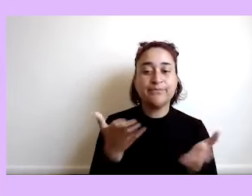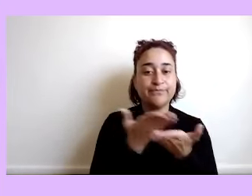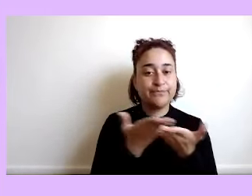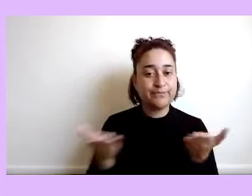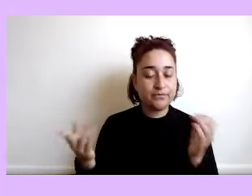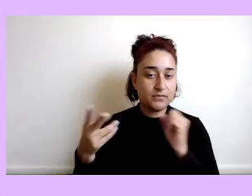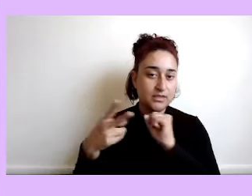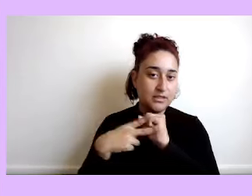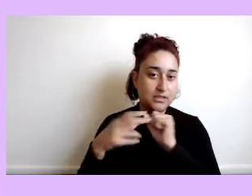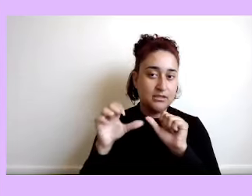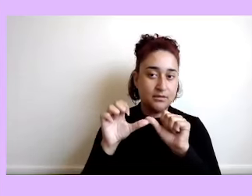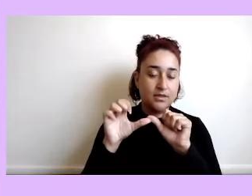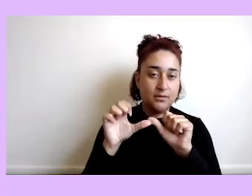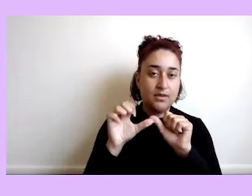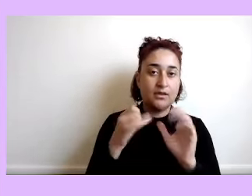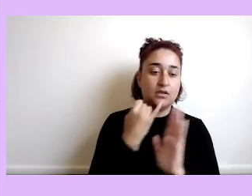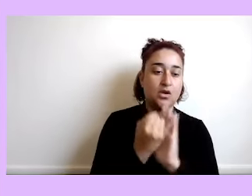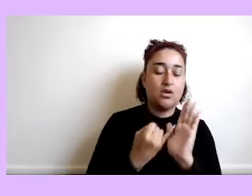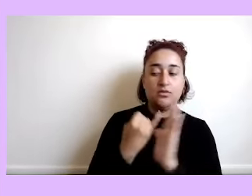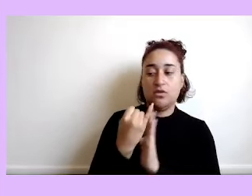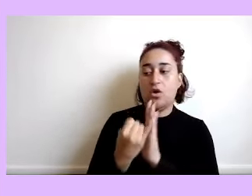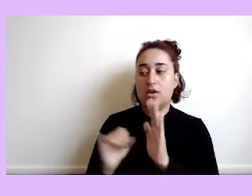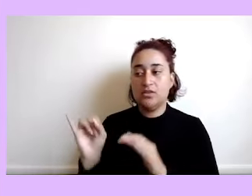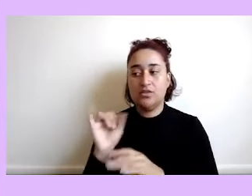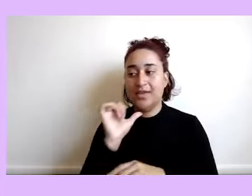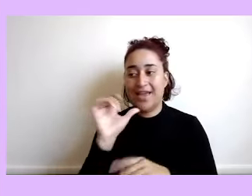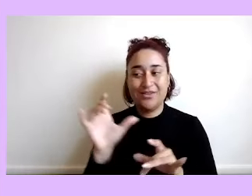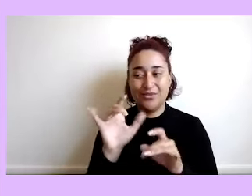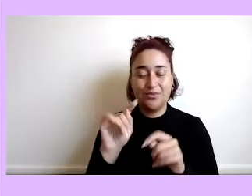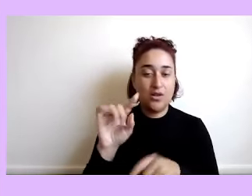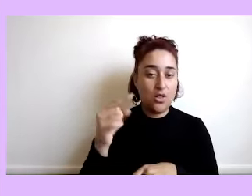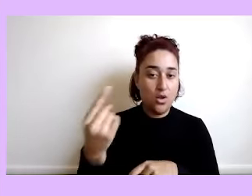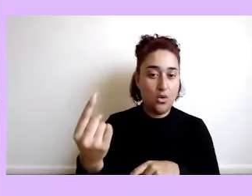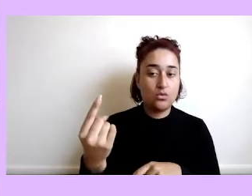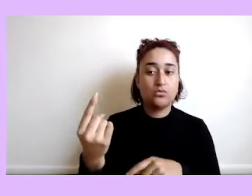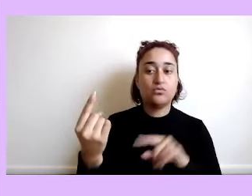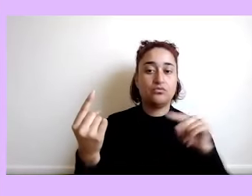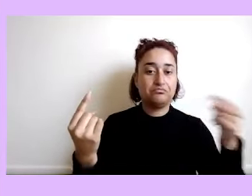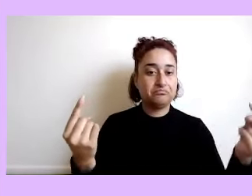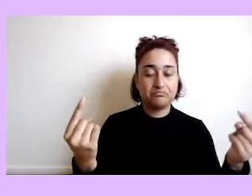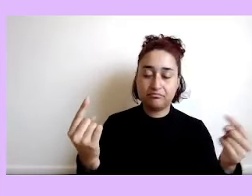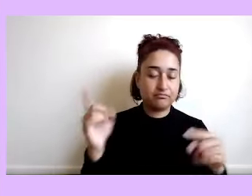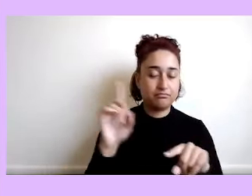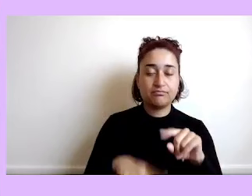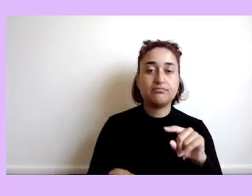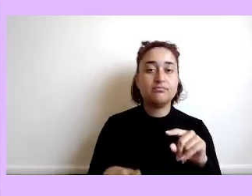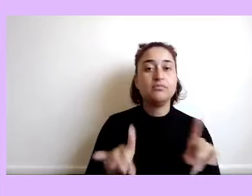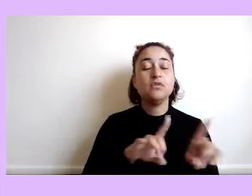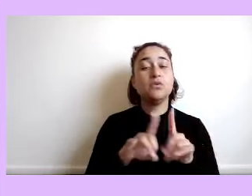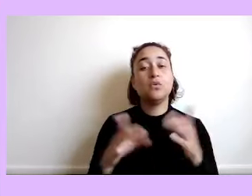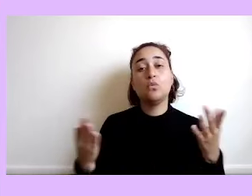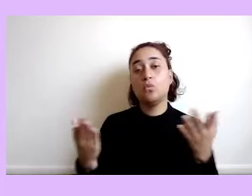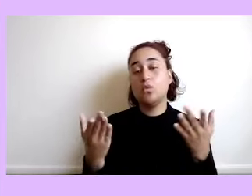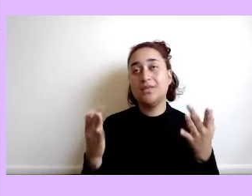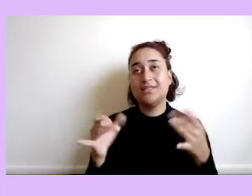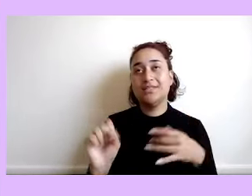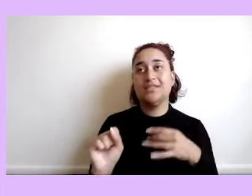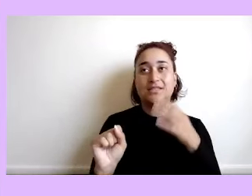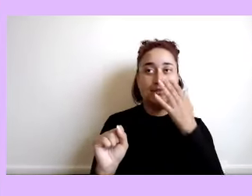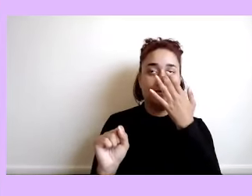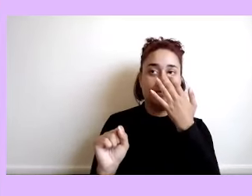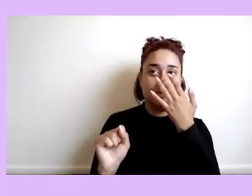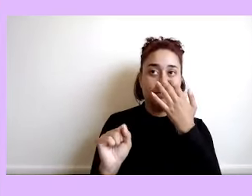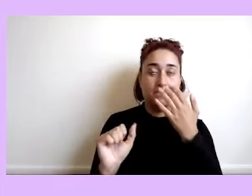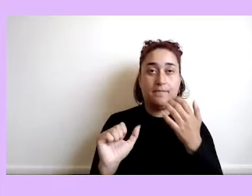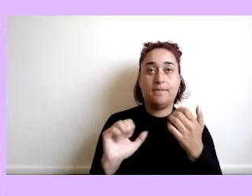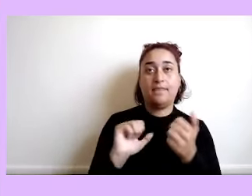because artists and art institutions can't do it alone. And that also, you know, like what is and how do